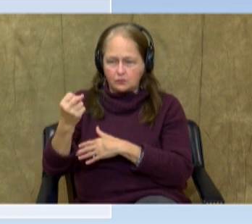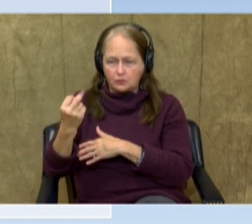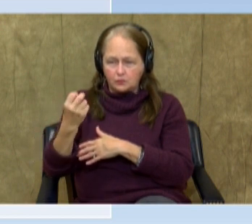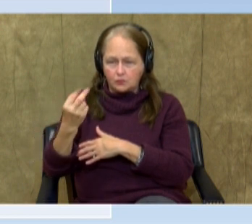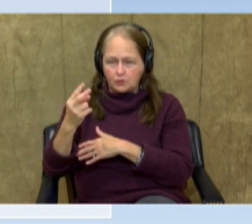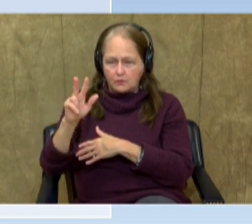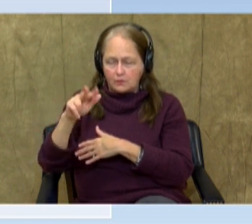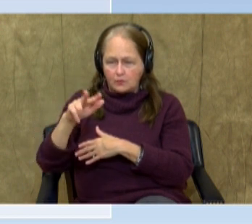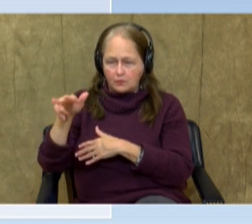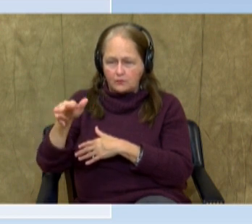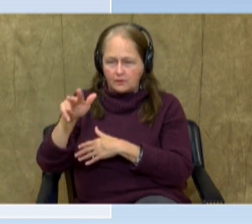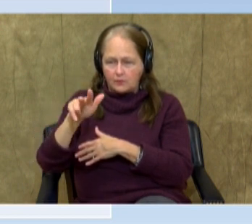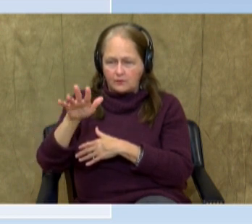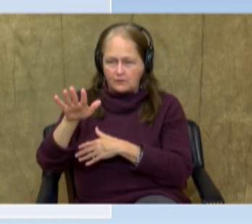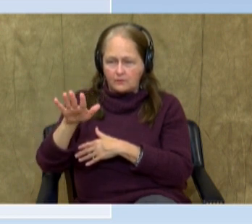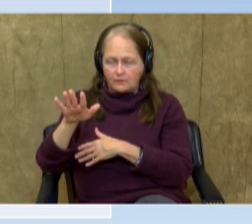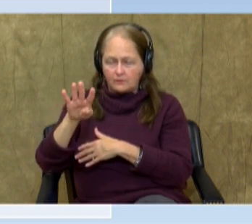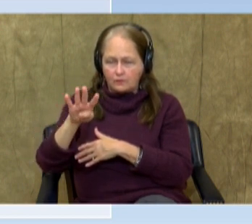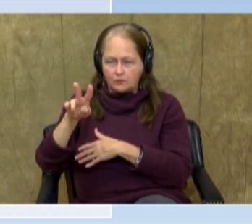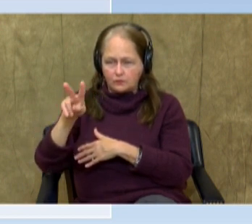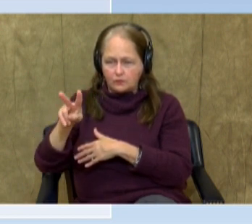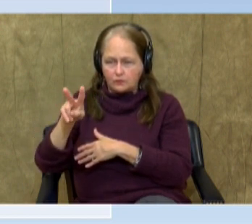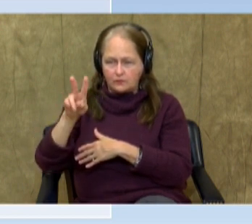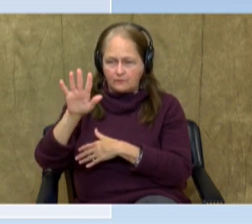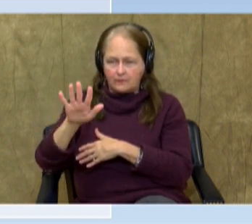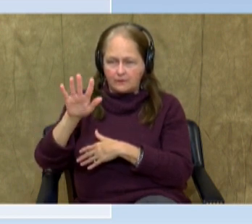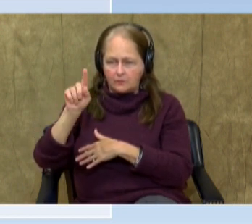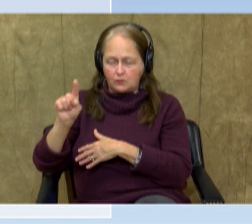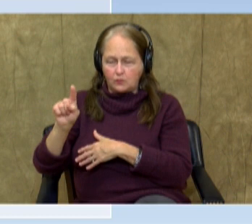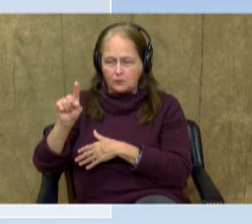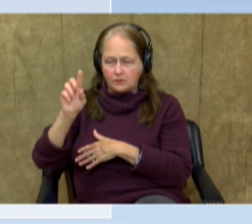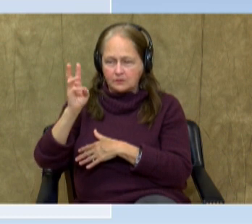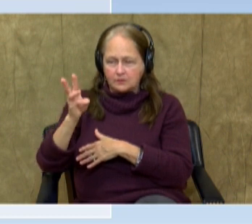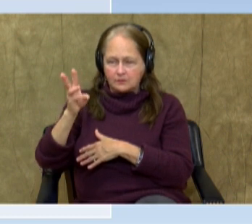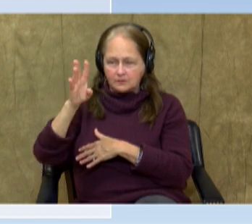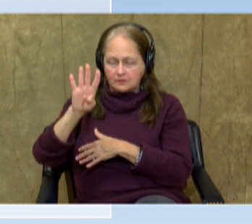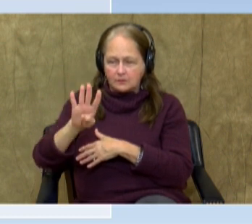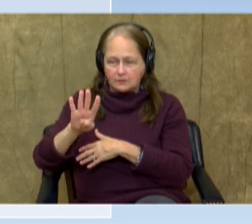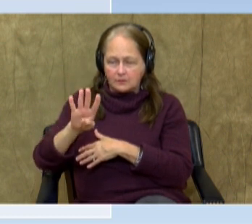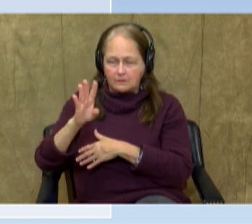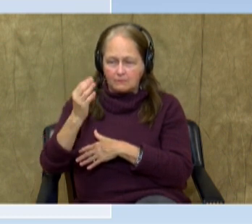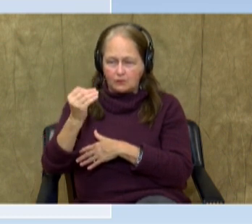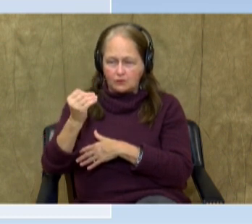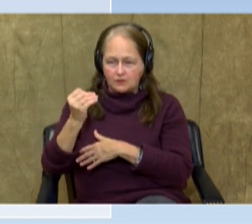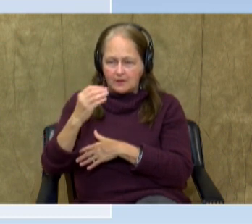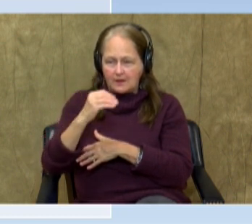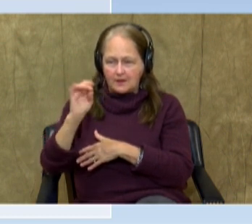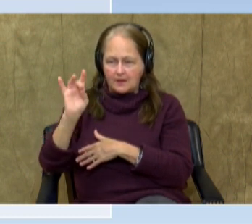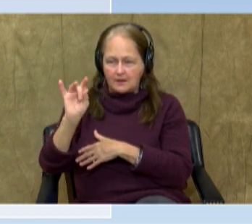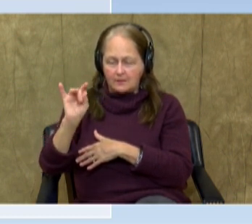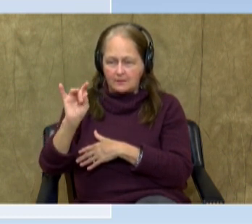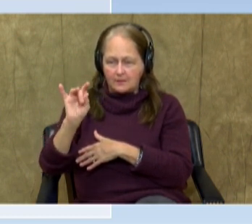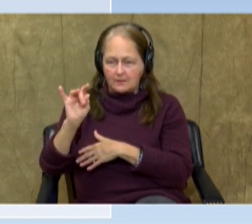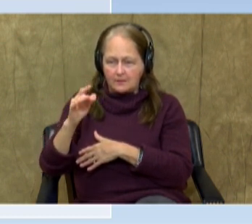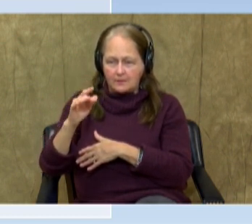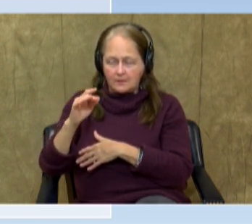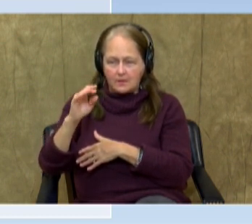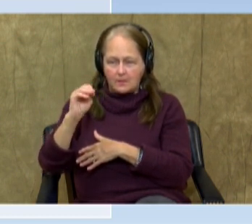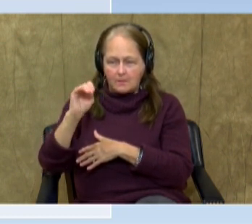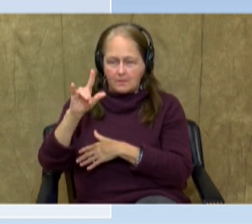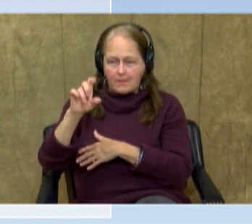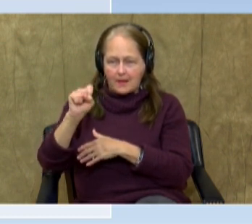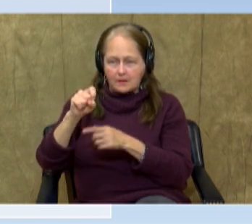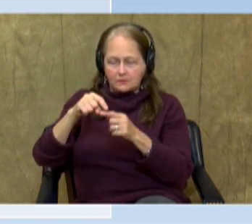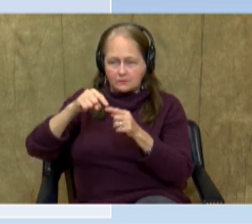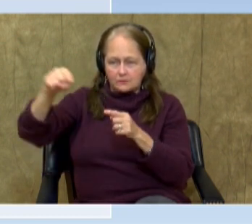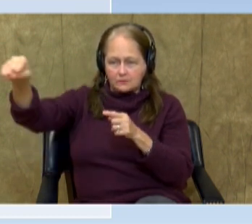12, 33, 35, 42, 51, 64, 14, and 18. Remember, this is miles